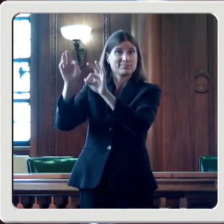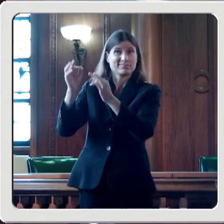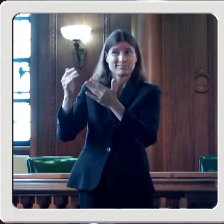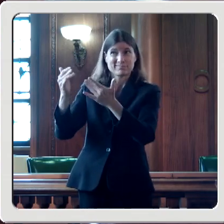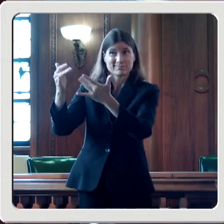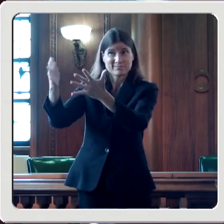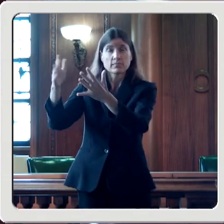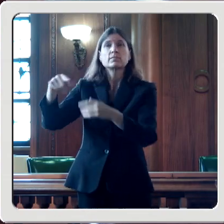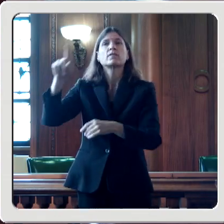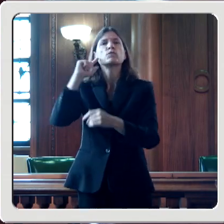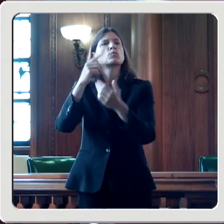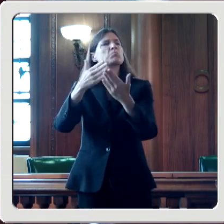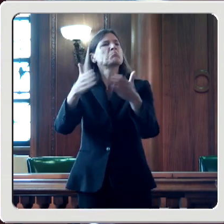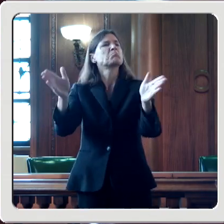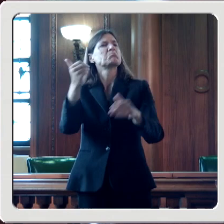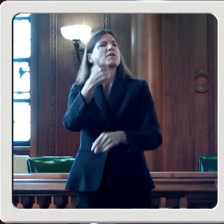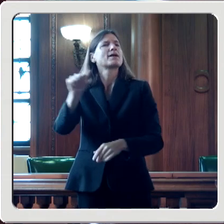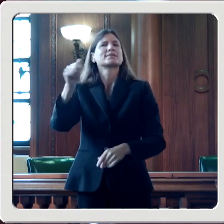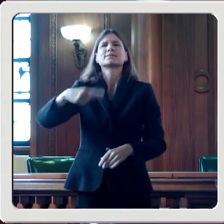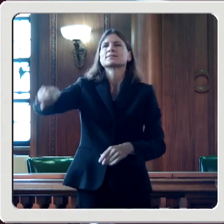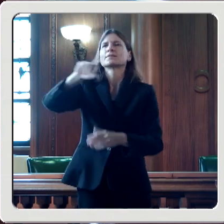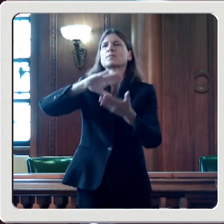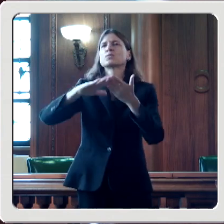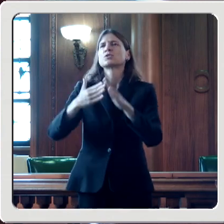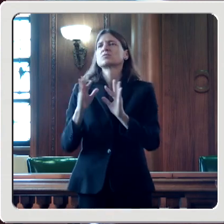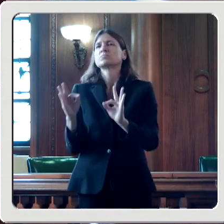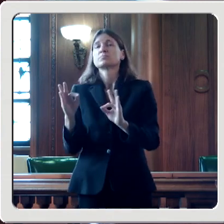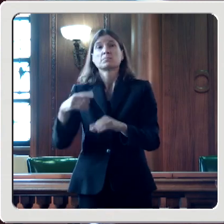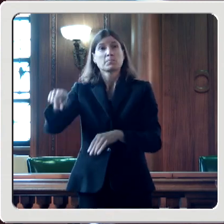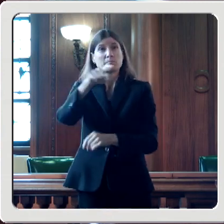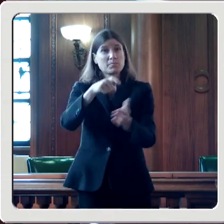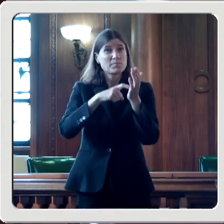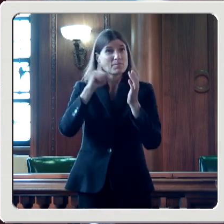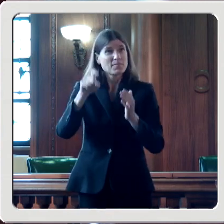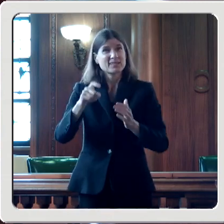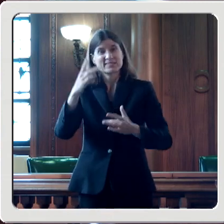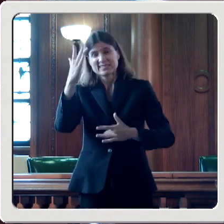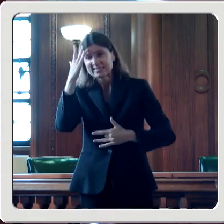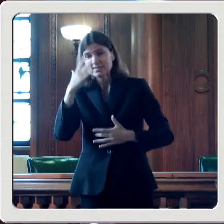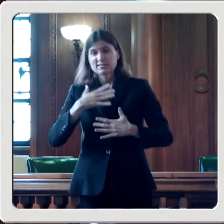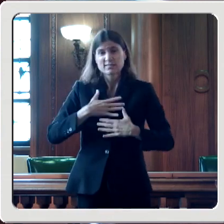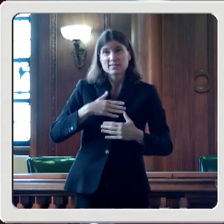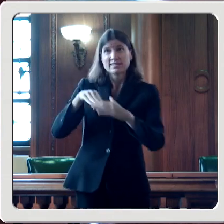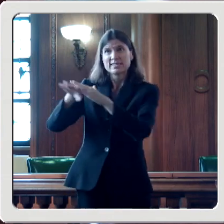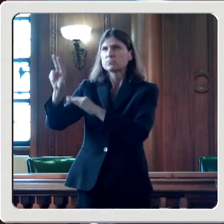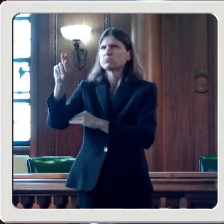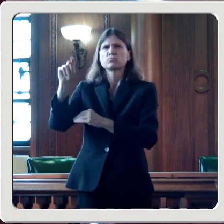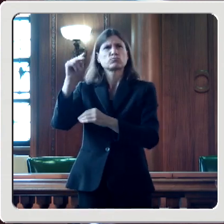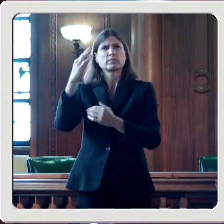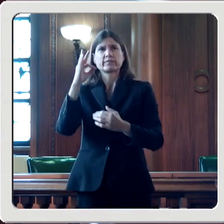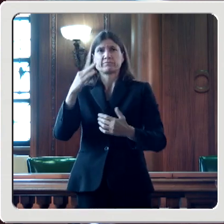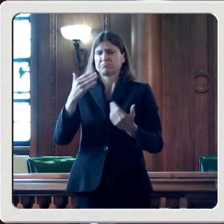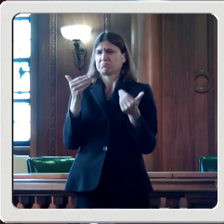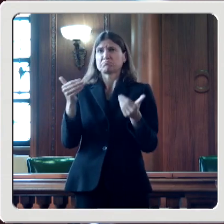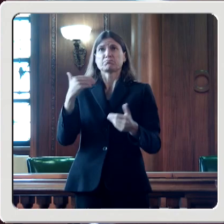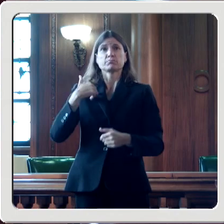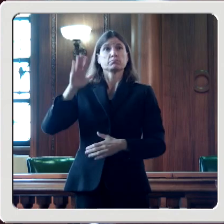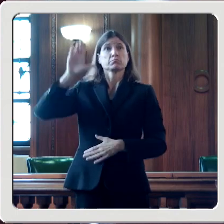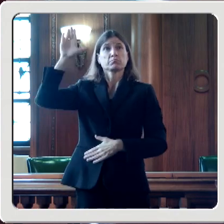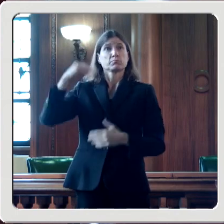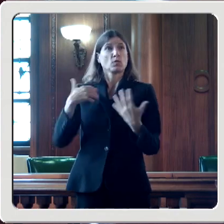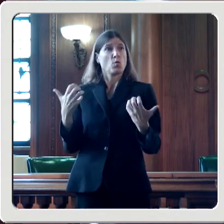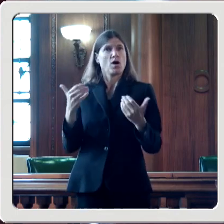wanted. Brookings School, the new Brookings School, that's Friday, August 28th, 3 to 6